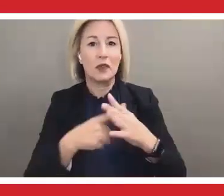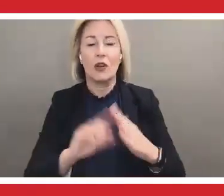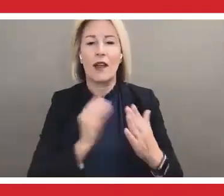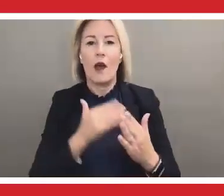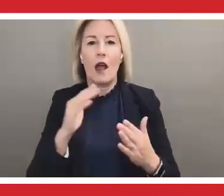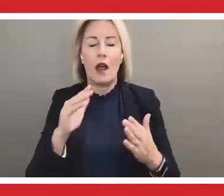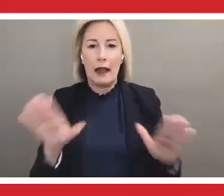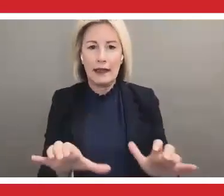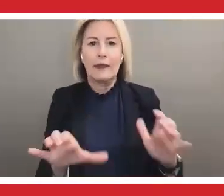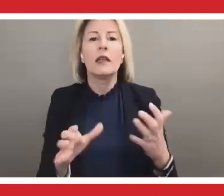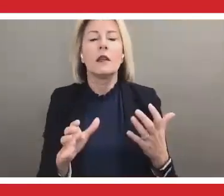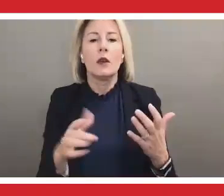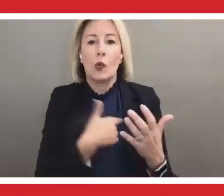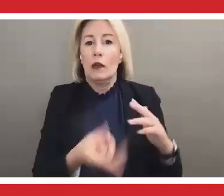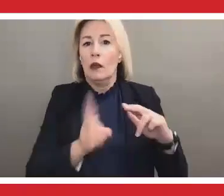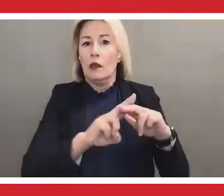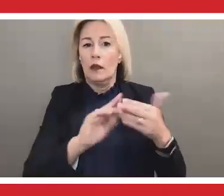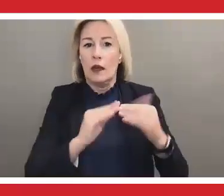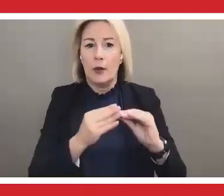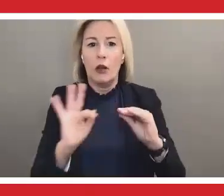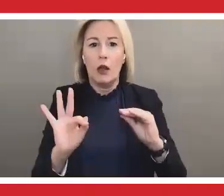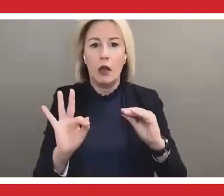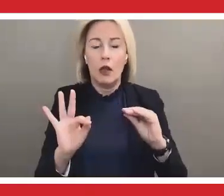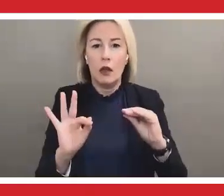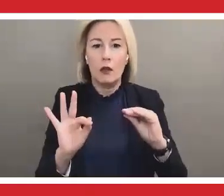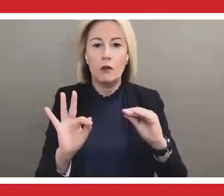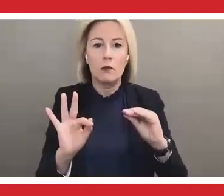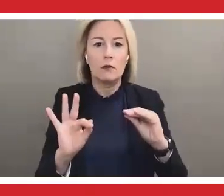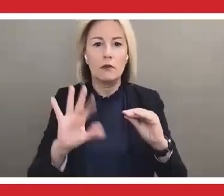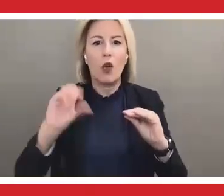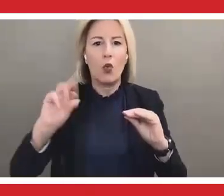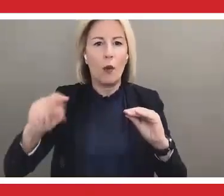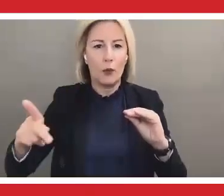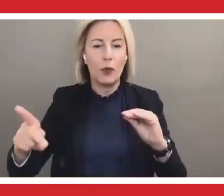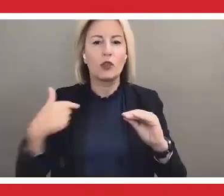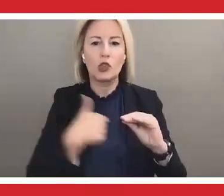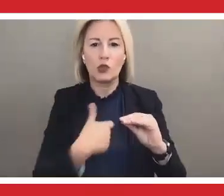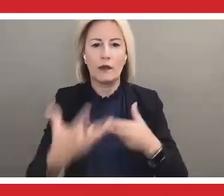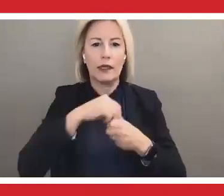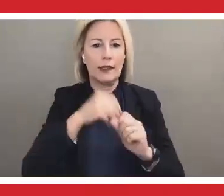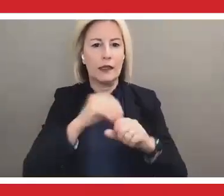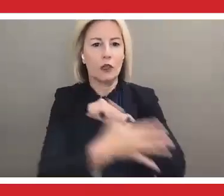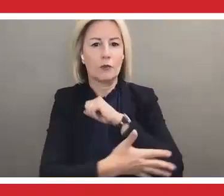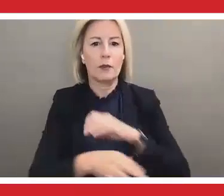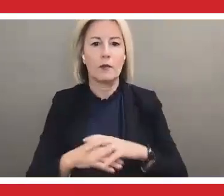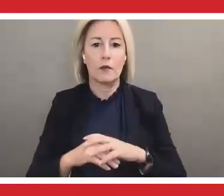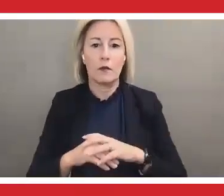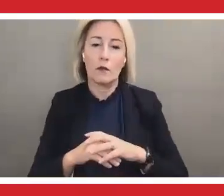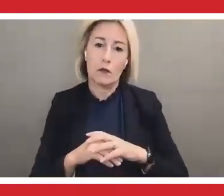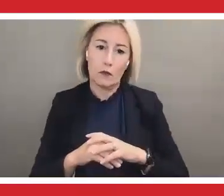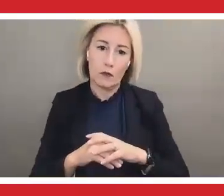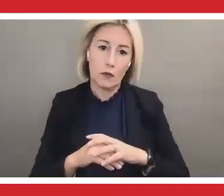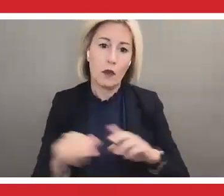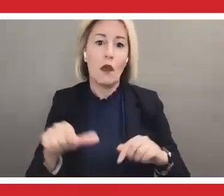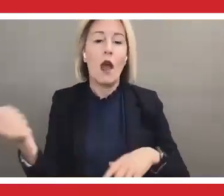increasing the number of projects of collaborations that we have with countries. And besides all the other activity that we